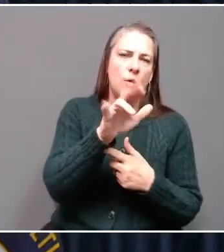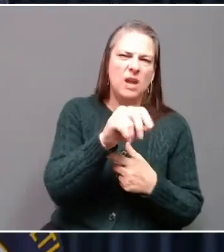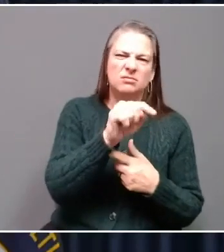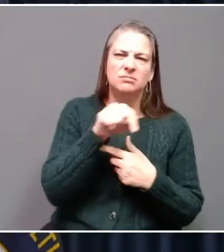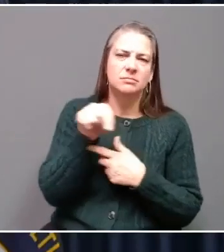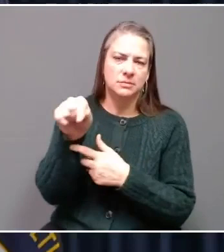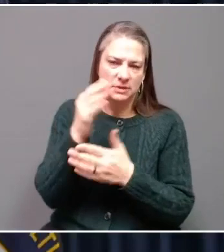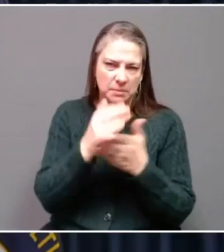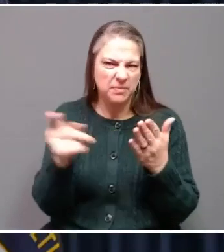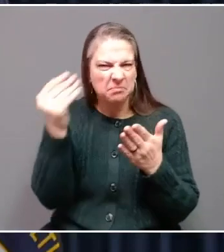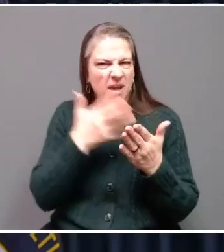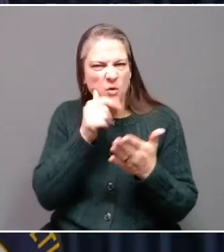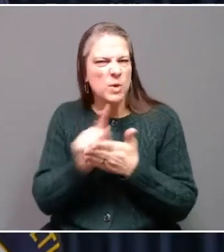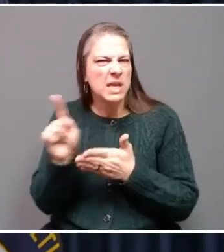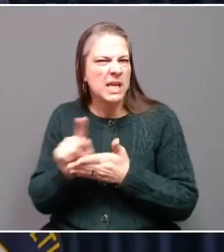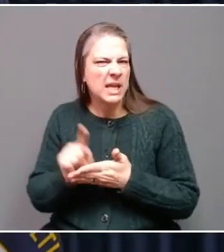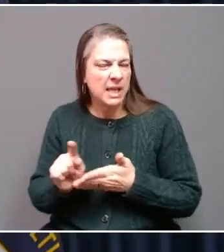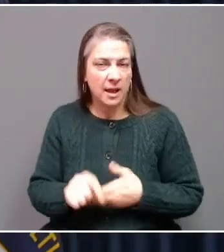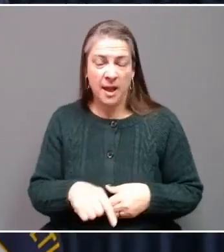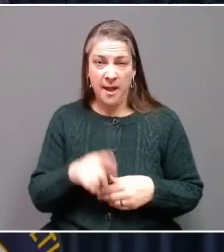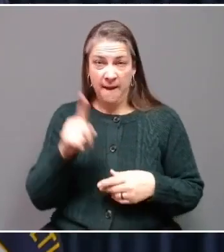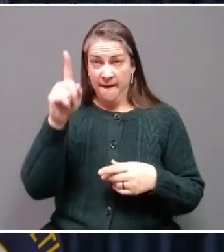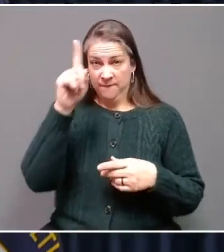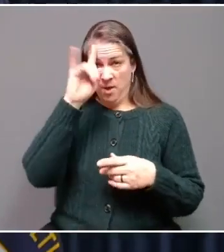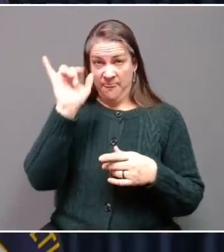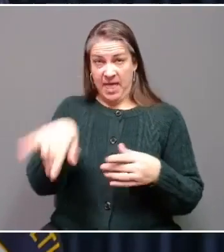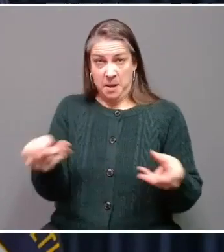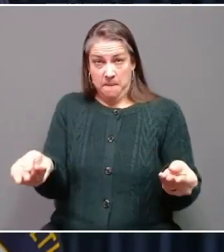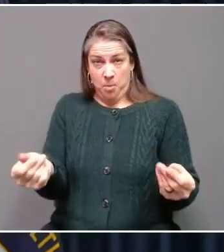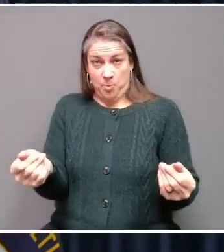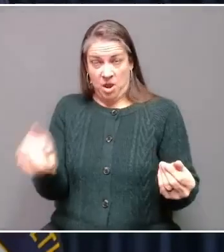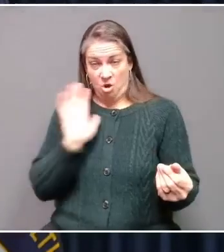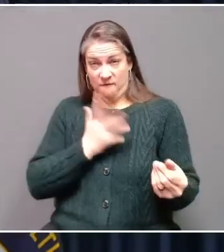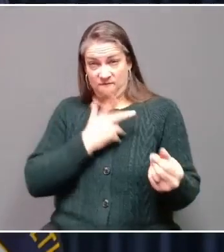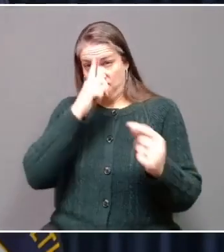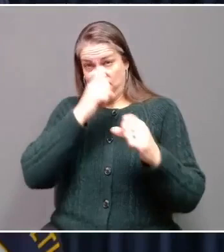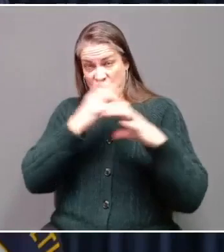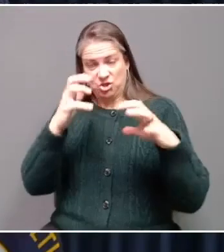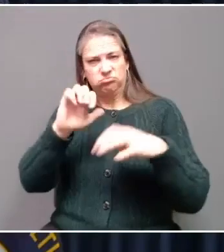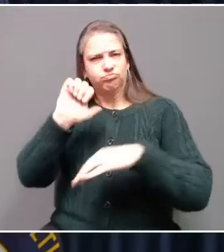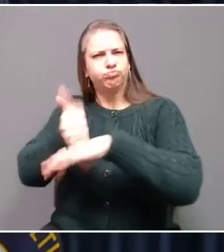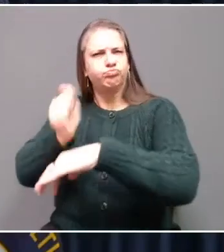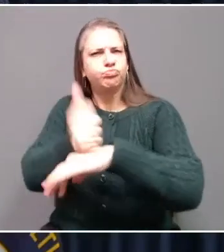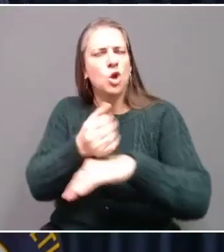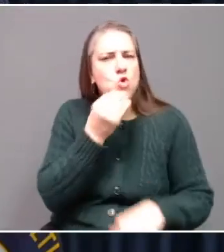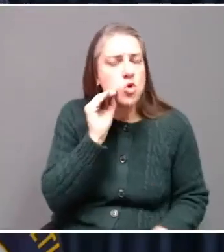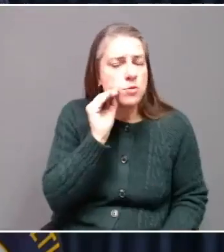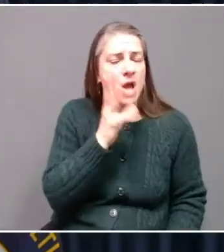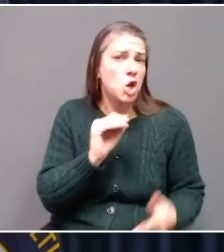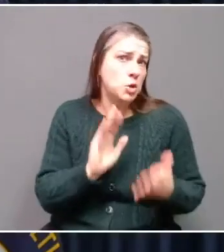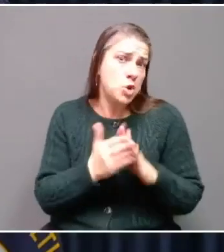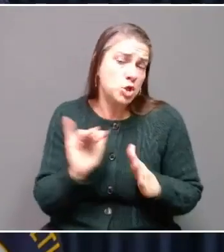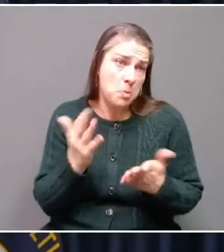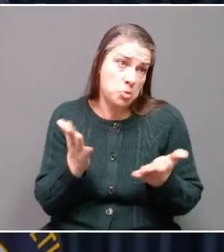update weekly on this. The vision for these properties includes much needed homes, but also vibrant communities, perhaps schools,